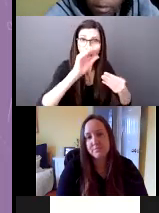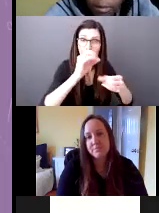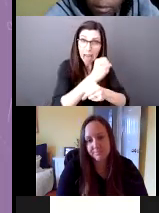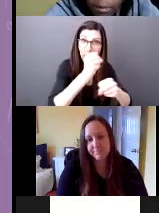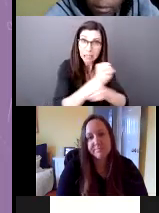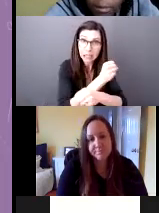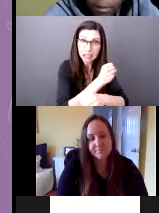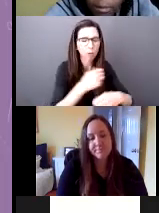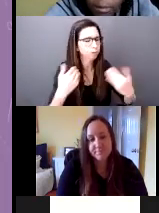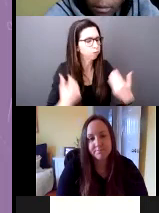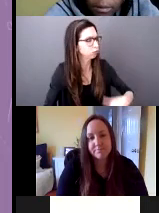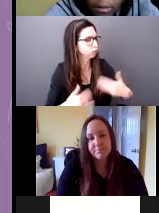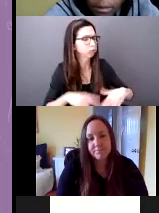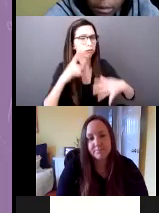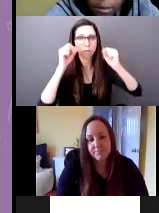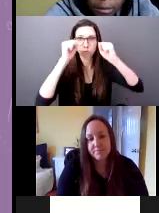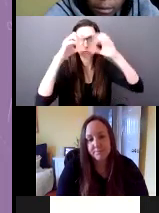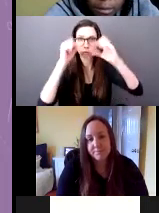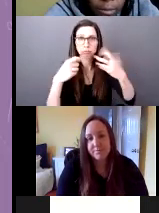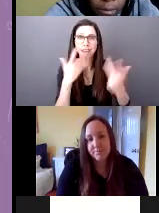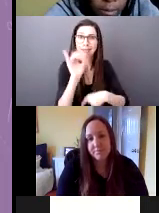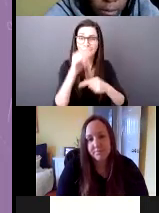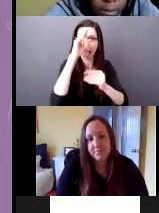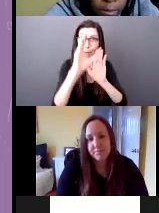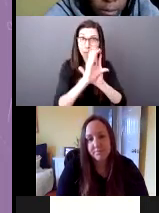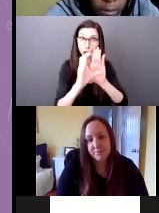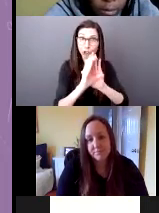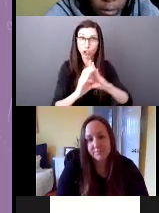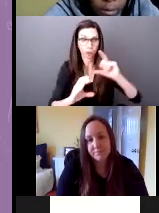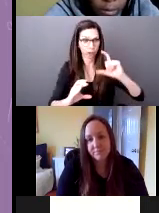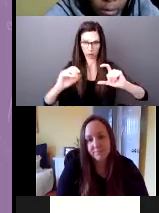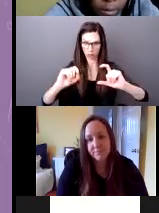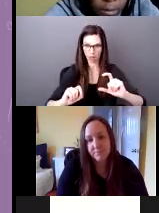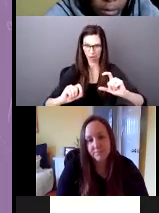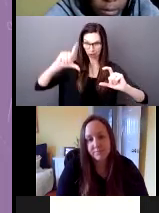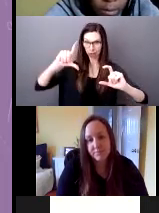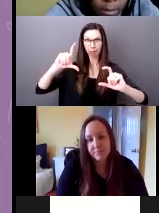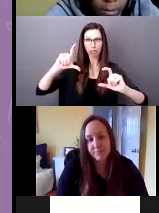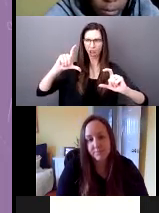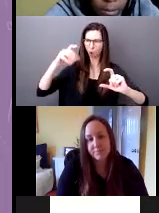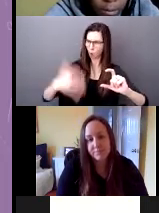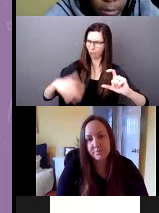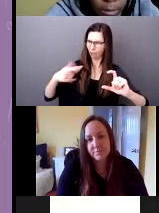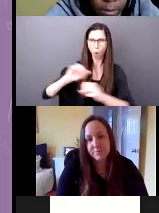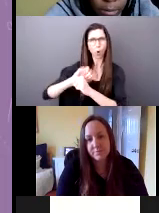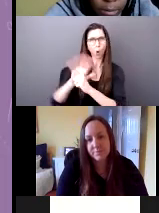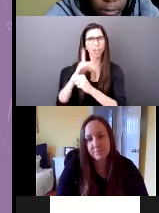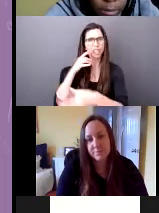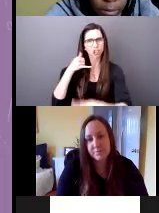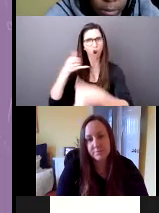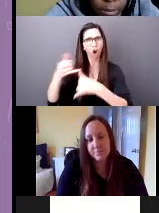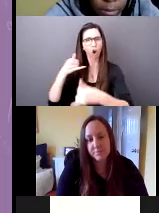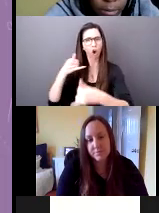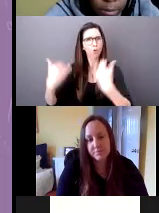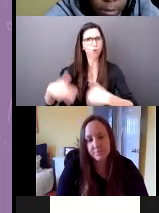since COVID has happened, and the support that caregivers and families are reaching out to get some